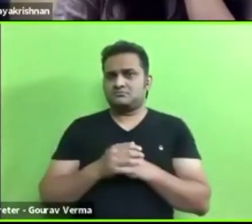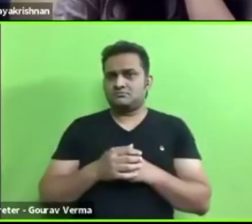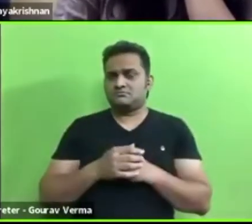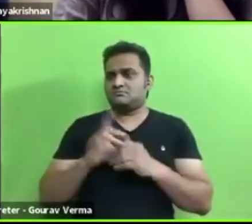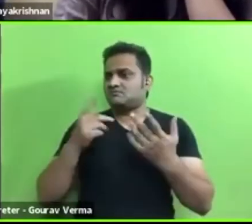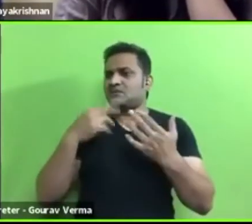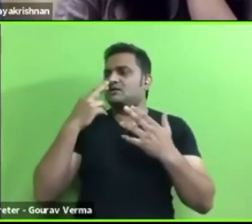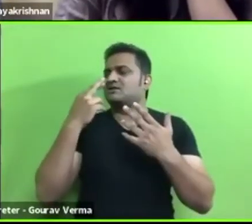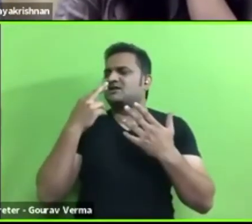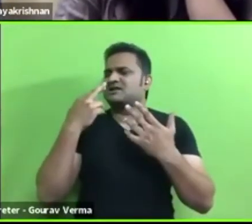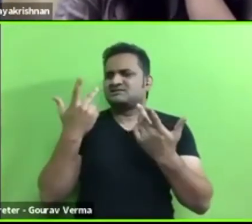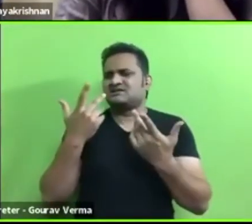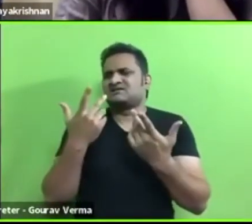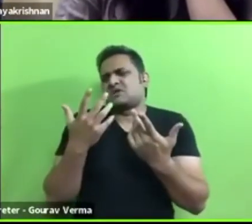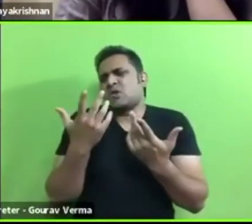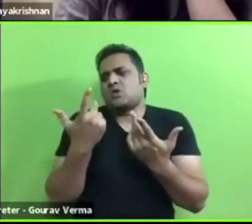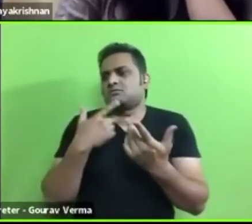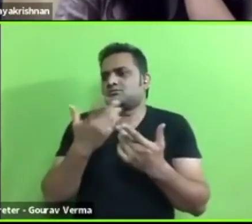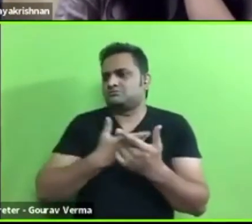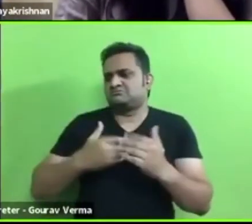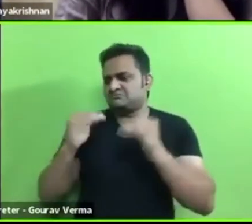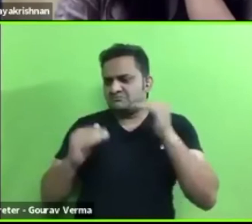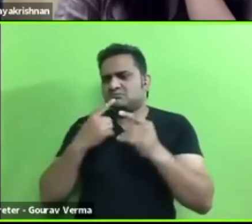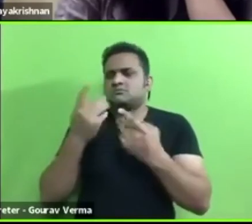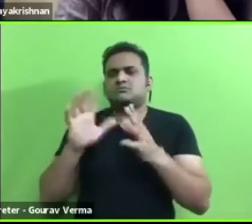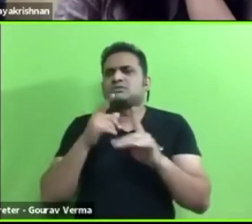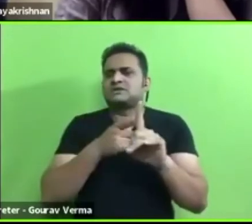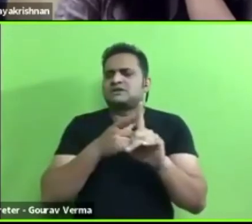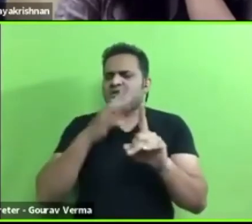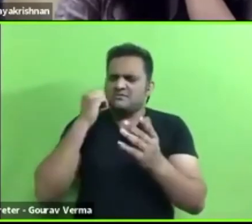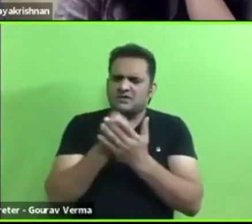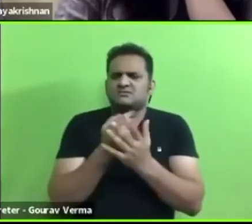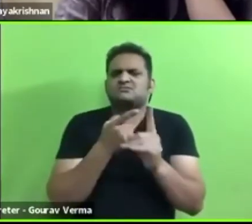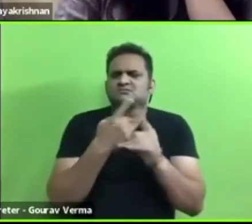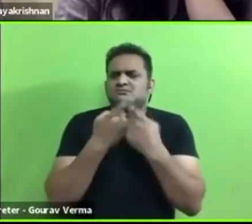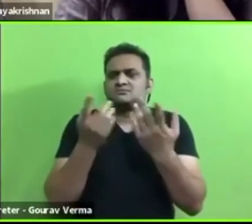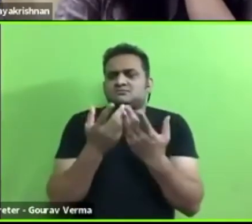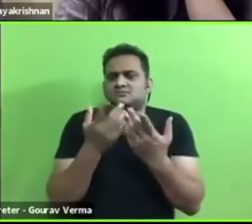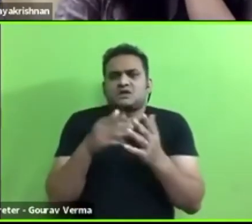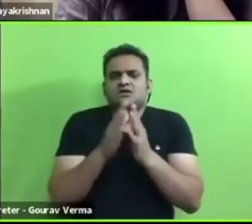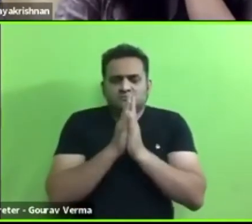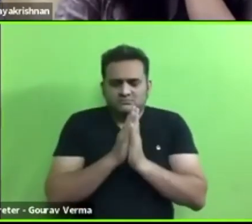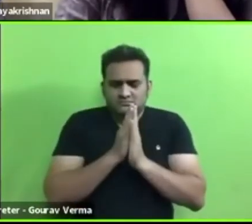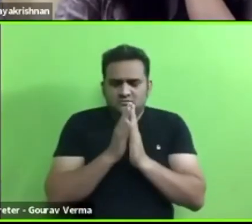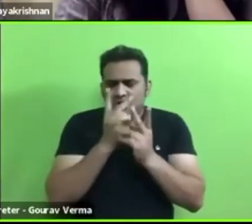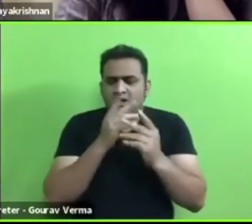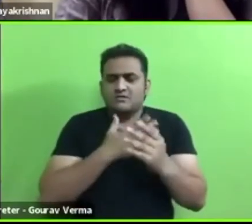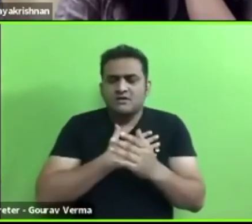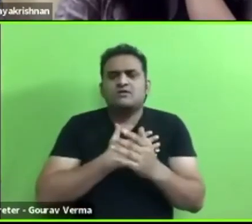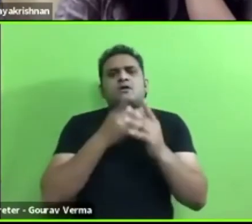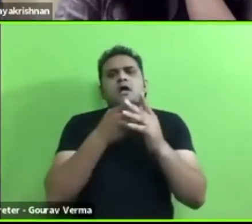irreason or irrationality of religion and faith in this. It is a very essential aspect, because it is spiritual, and it's not